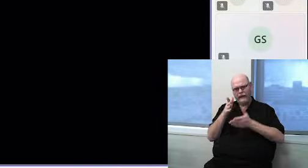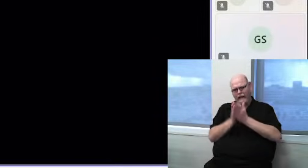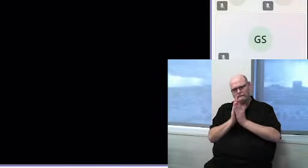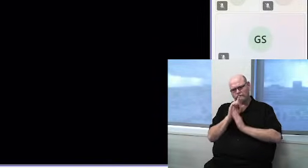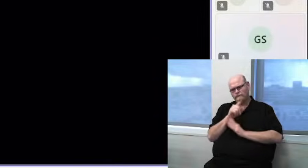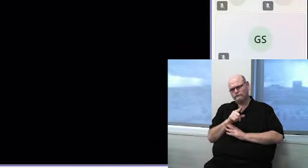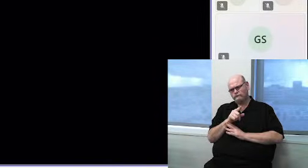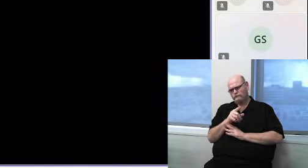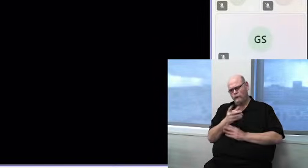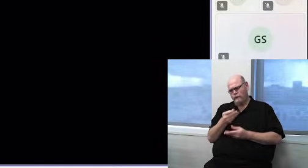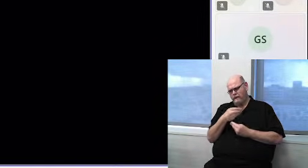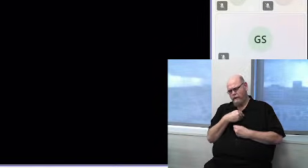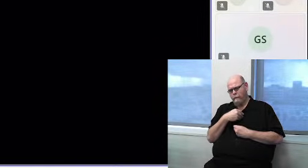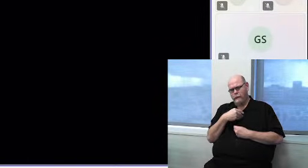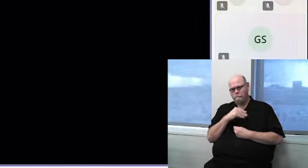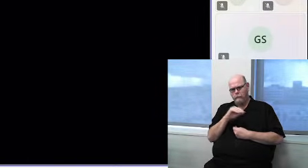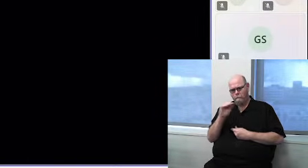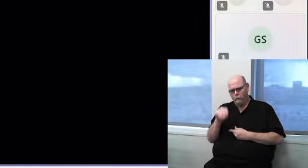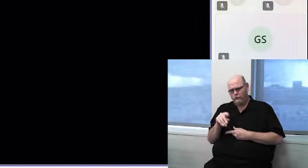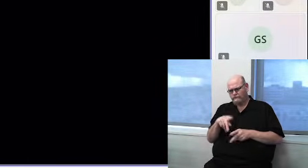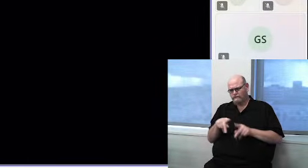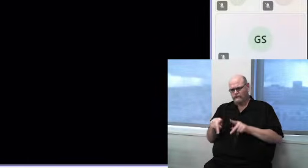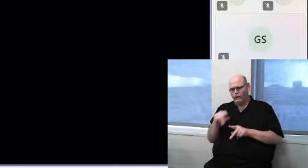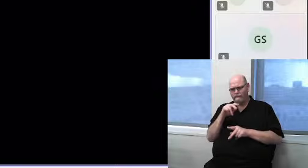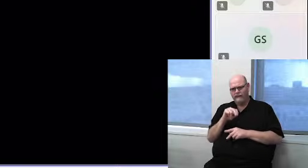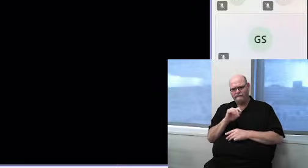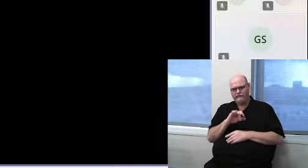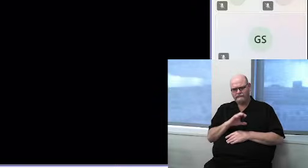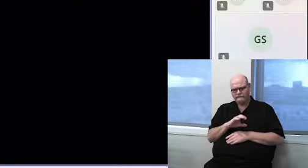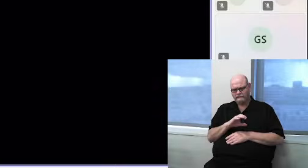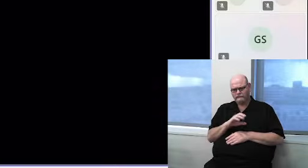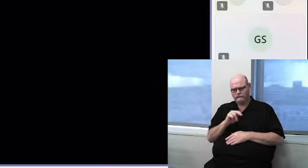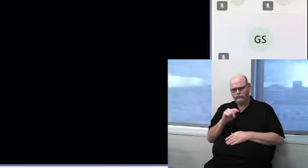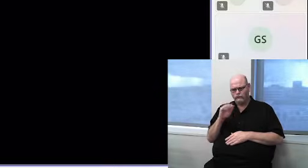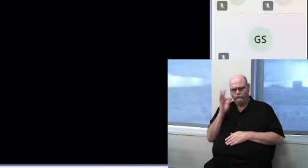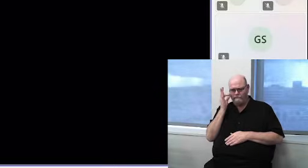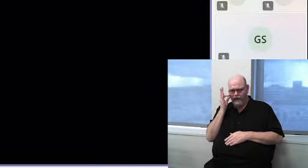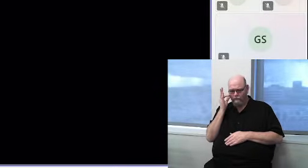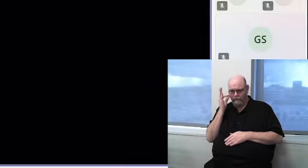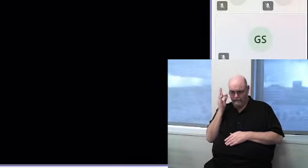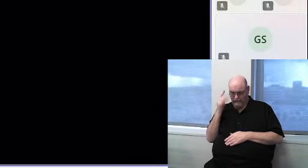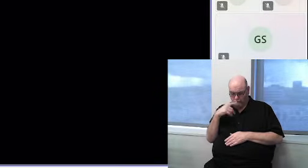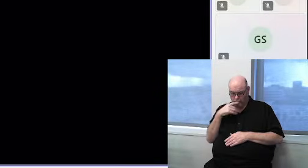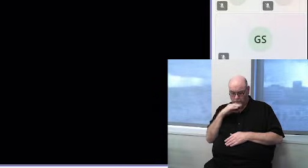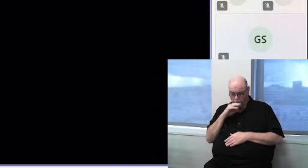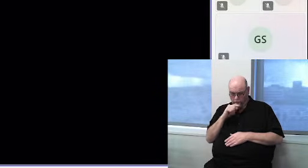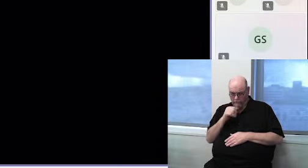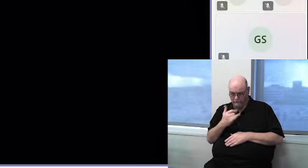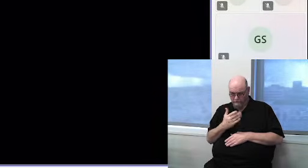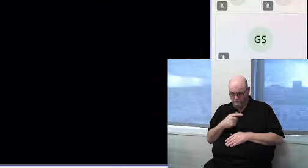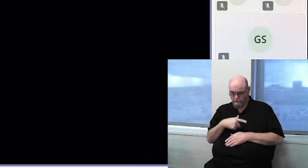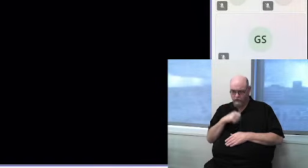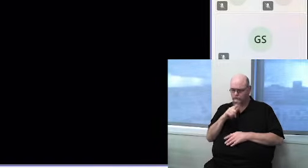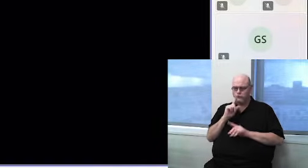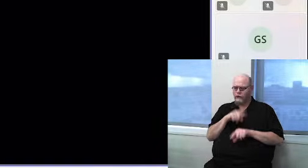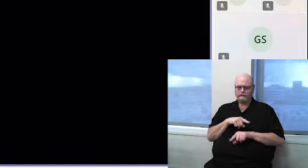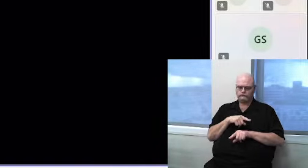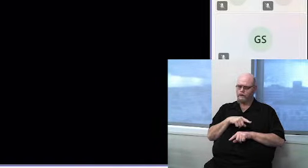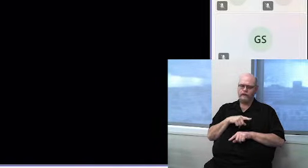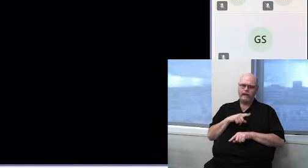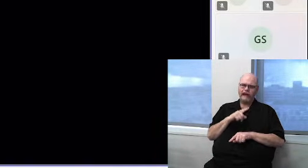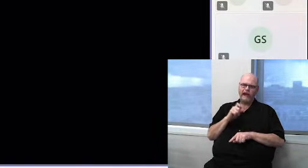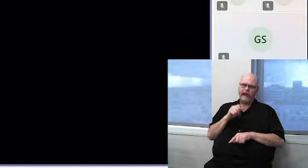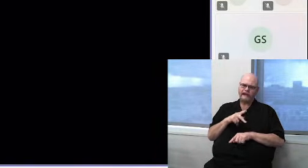I think there might be a misunderstanding about the question. I'm not asking you the proportion of non-federally funded to federally funded. Is that what you were talking about just